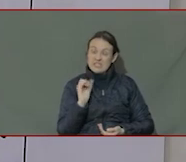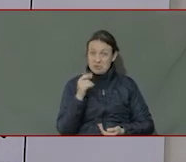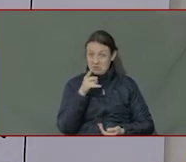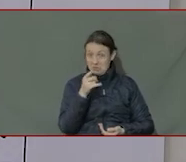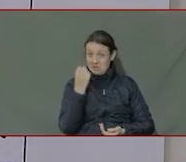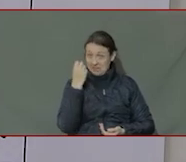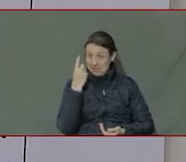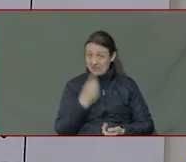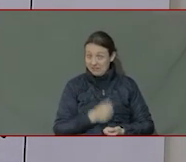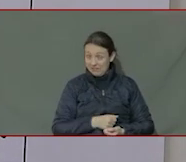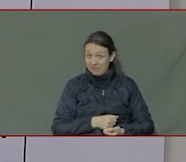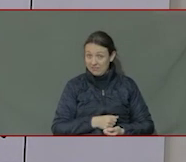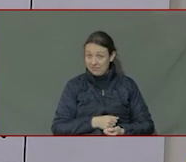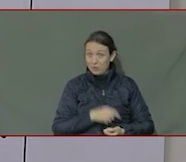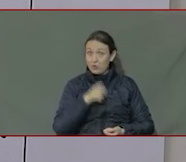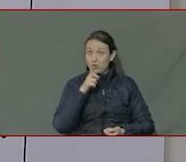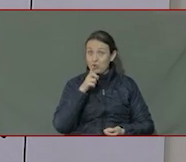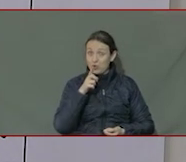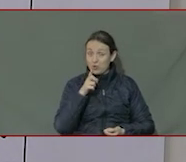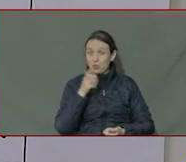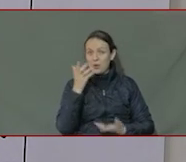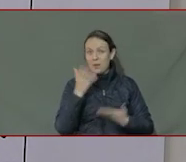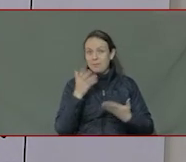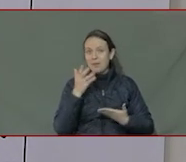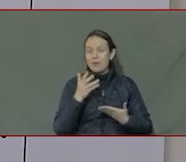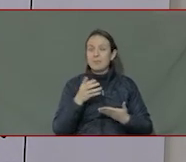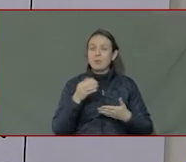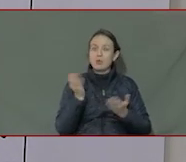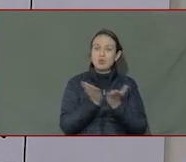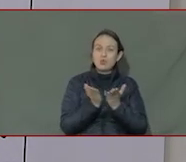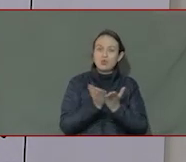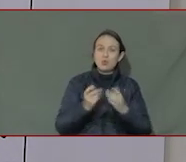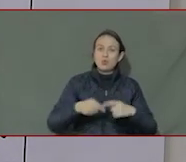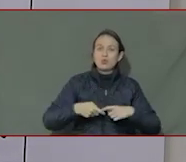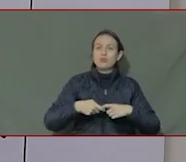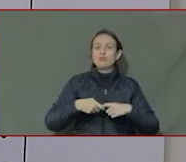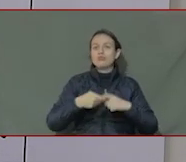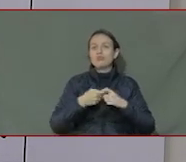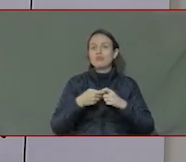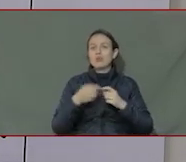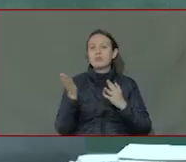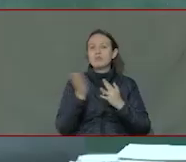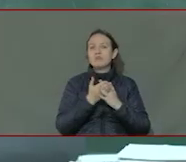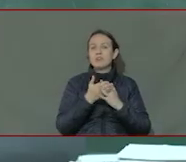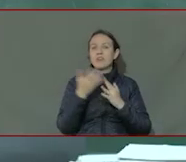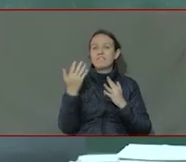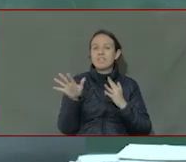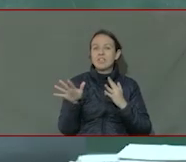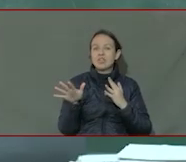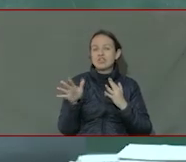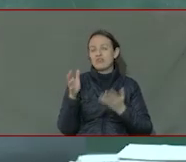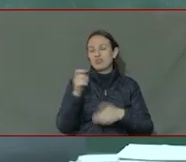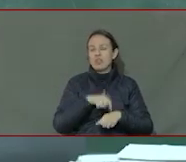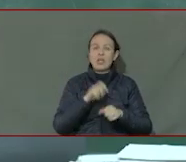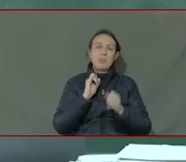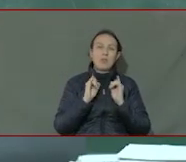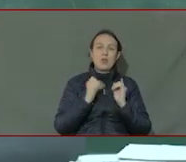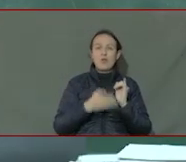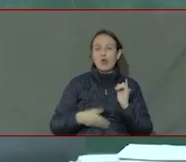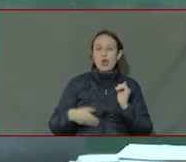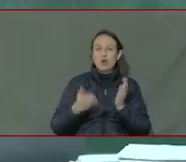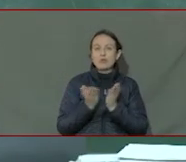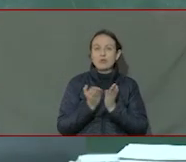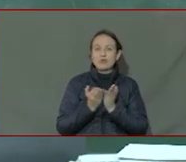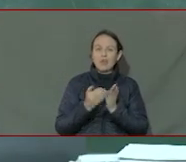understand what happens to you after break at school. You're hungry. It's break, let's say 11:30. And